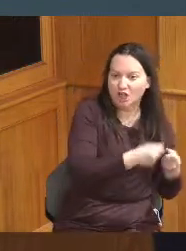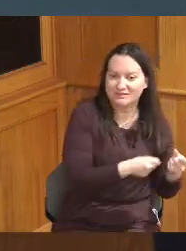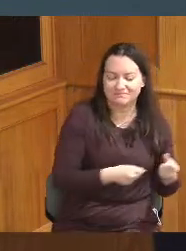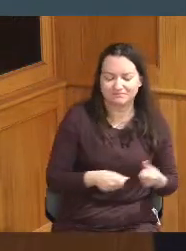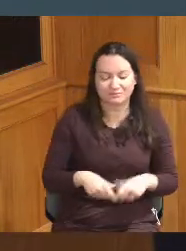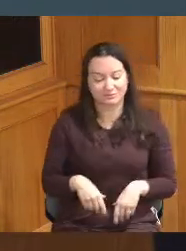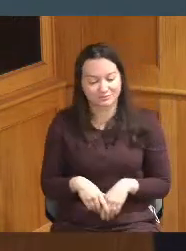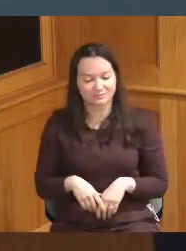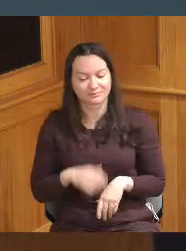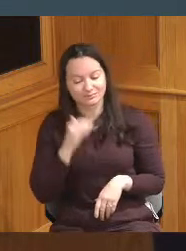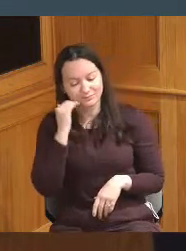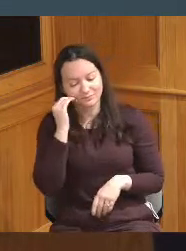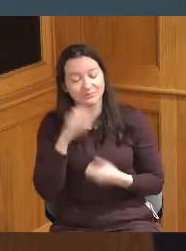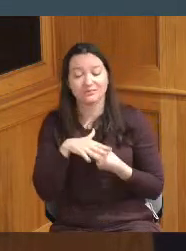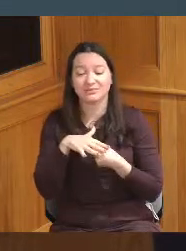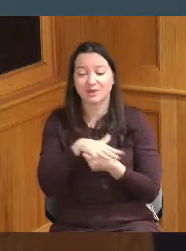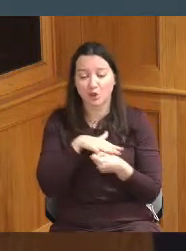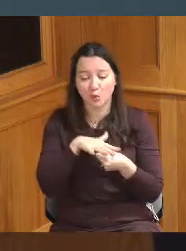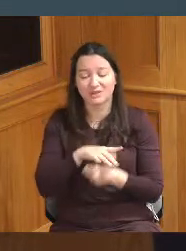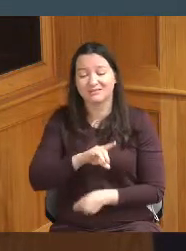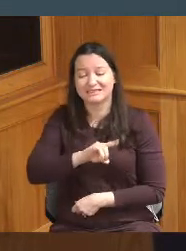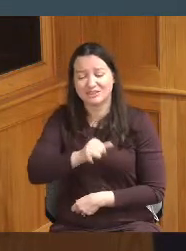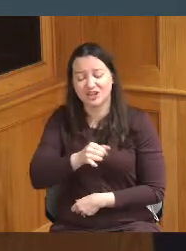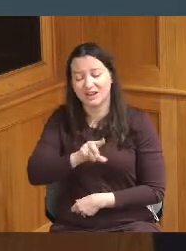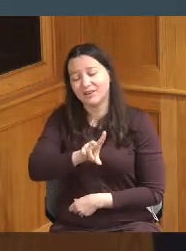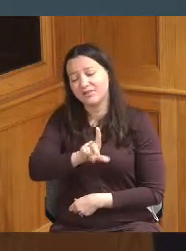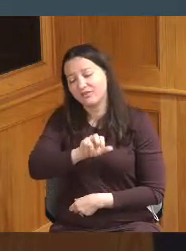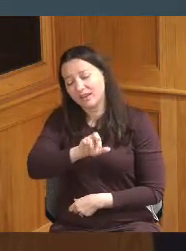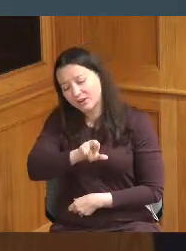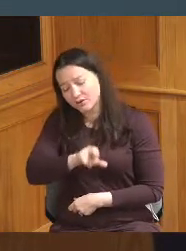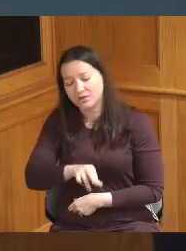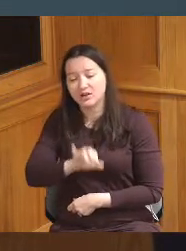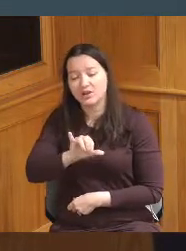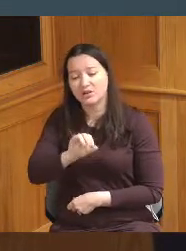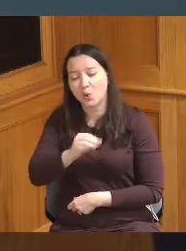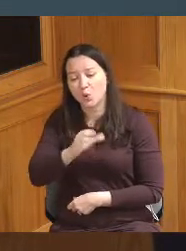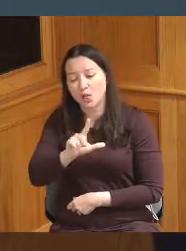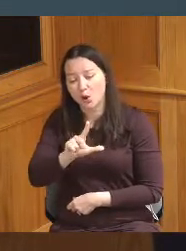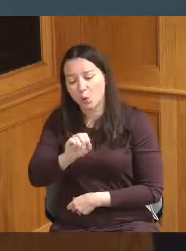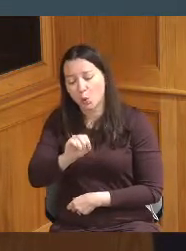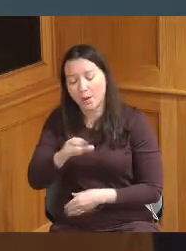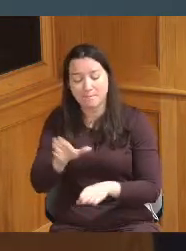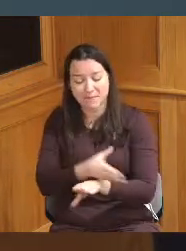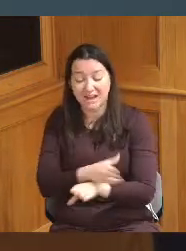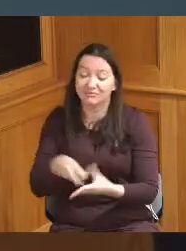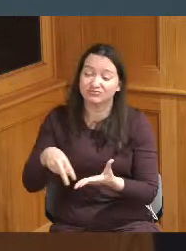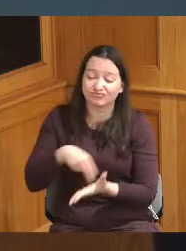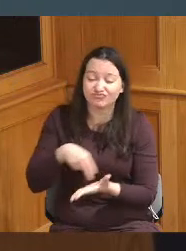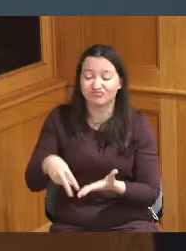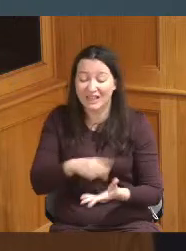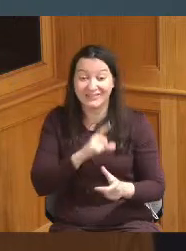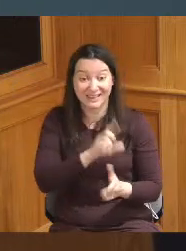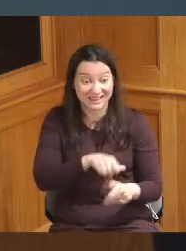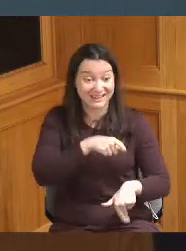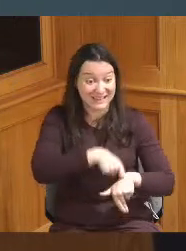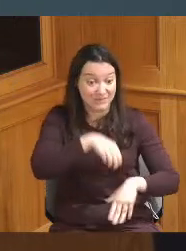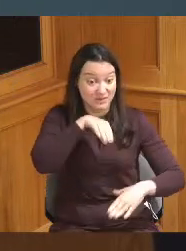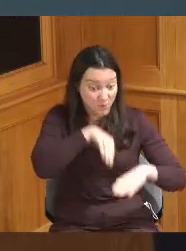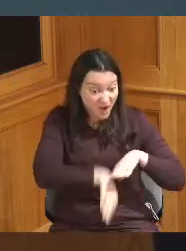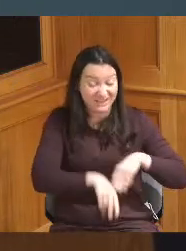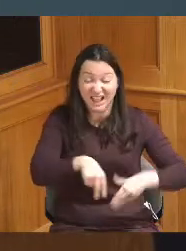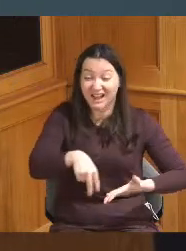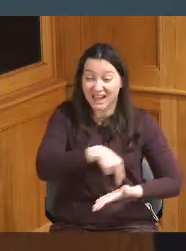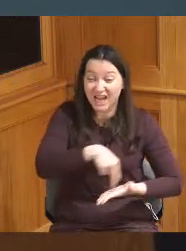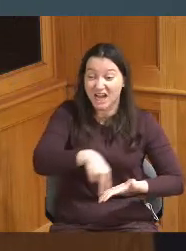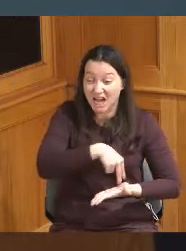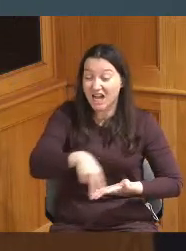And then, of course, locally, DJ Vader and the YOLO band. And they had you dancing from the time you walked into place to the time you